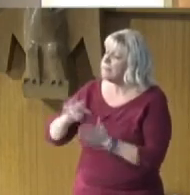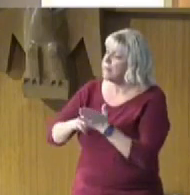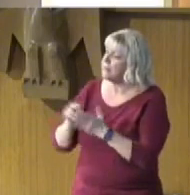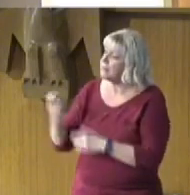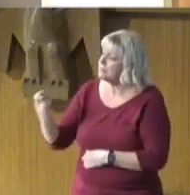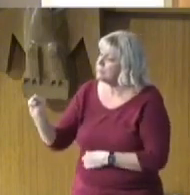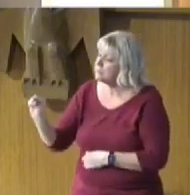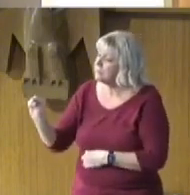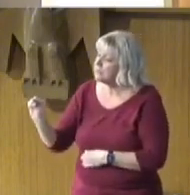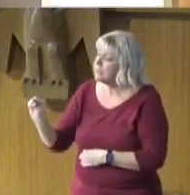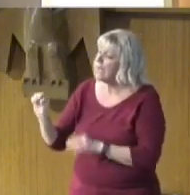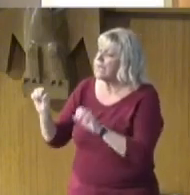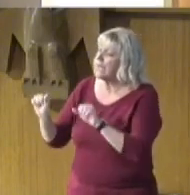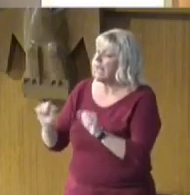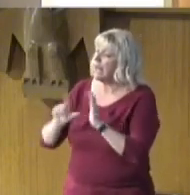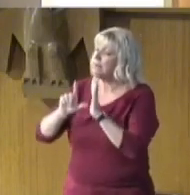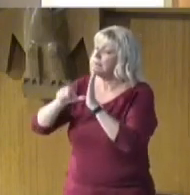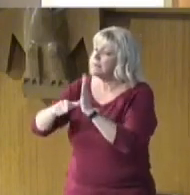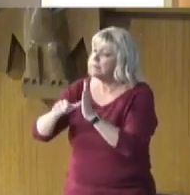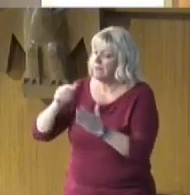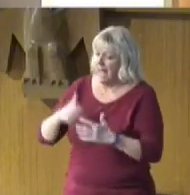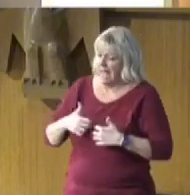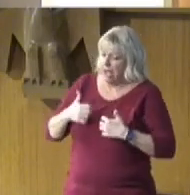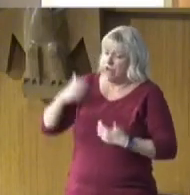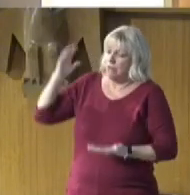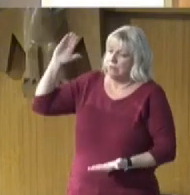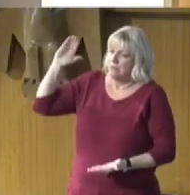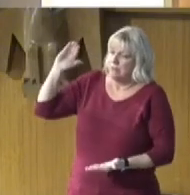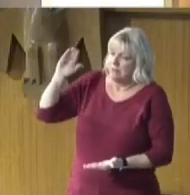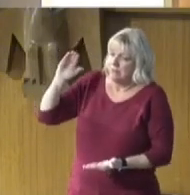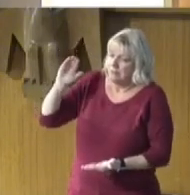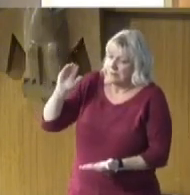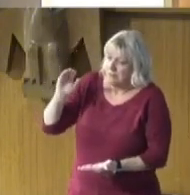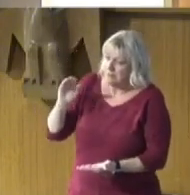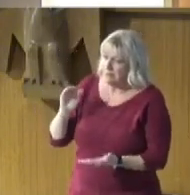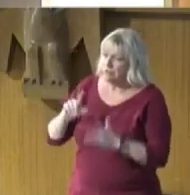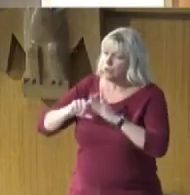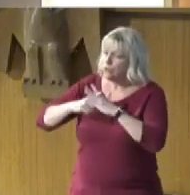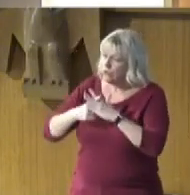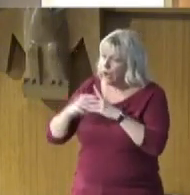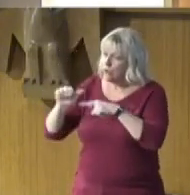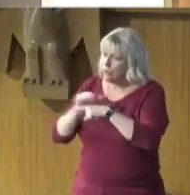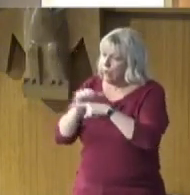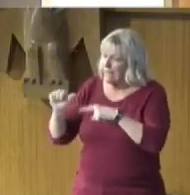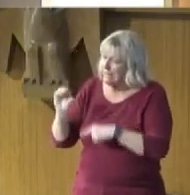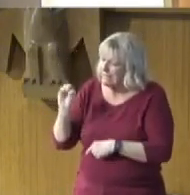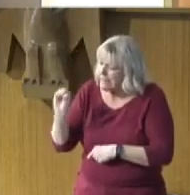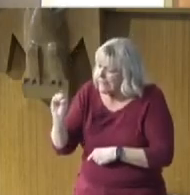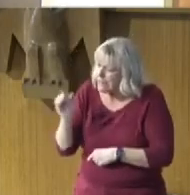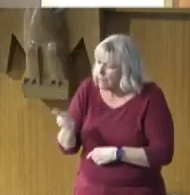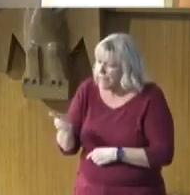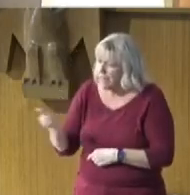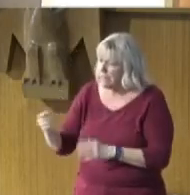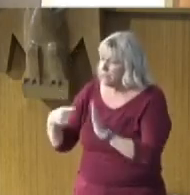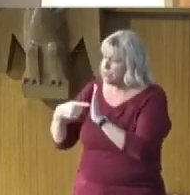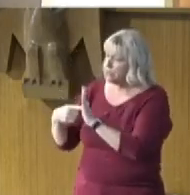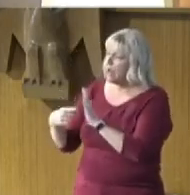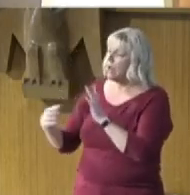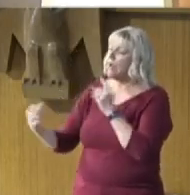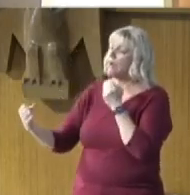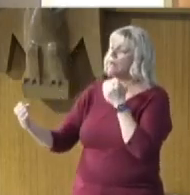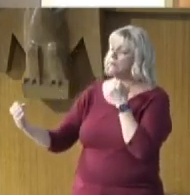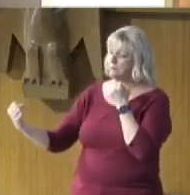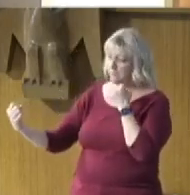to be less angry going forward. And so you just start to practice little tiny bits of empathy going